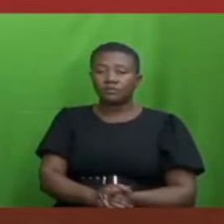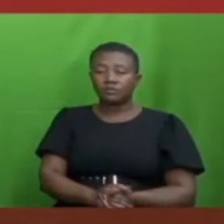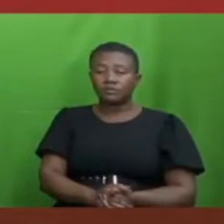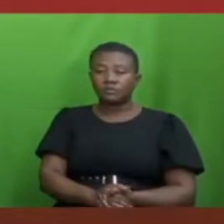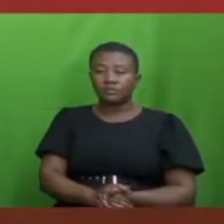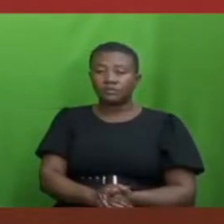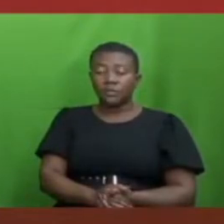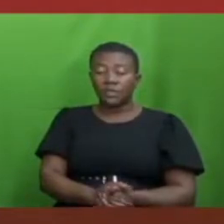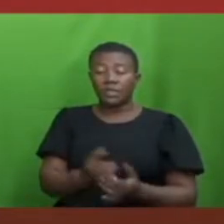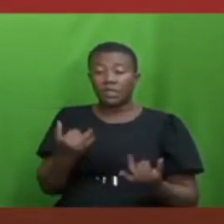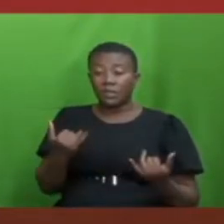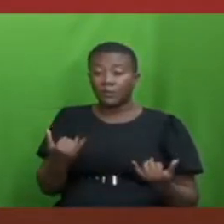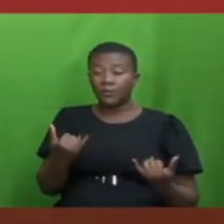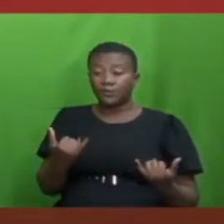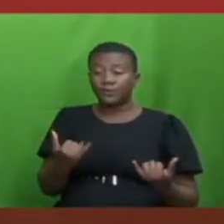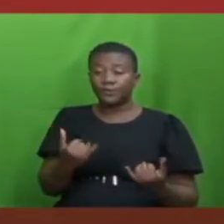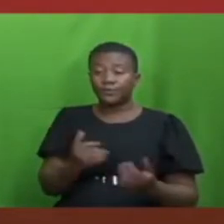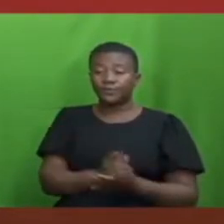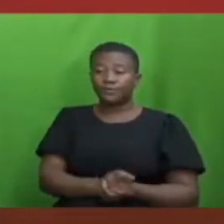I may now